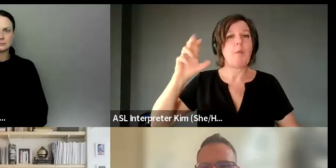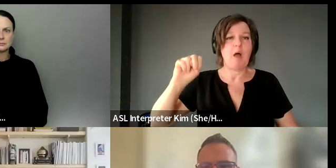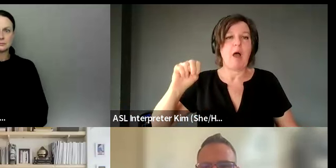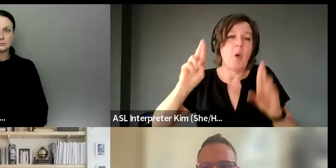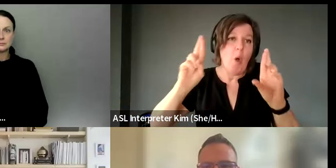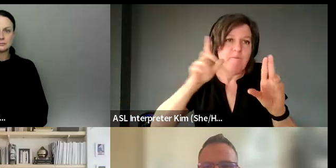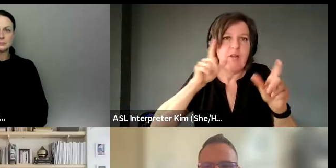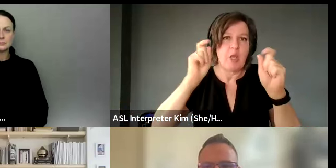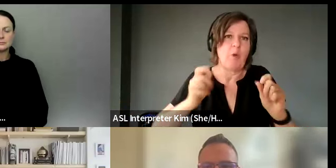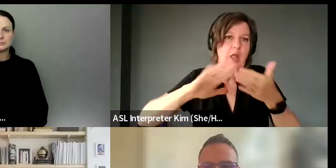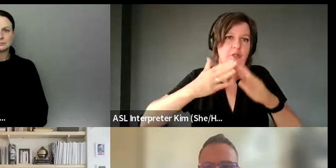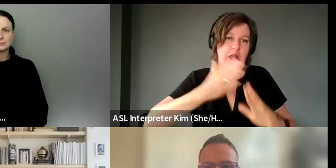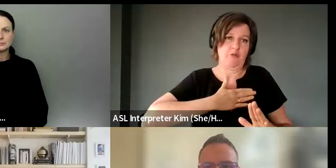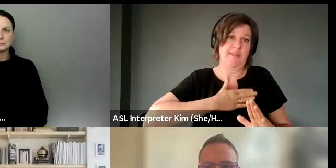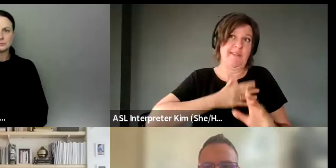hope.